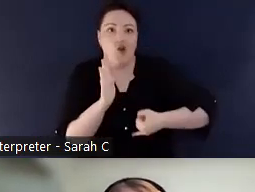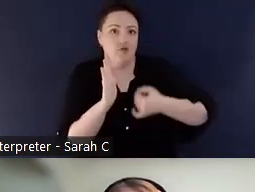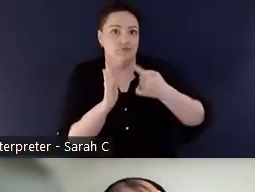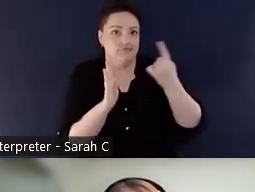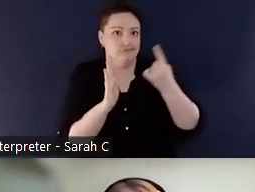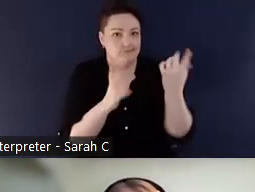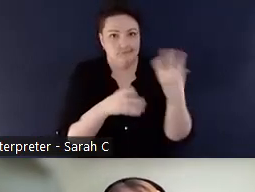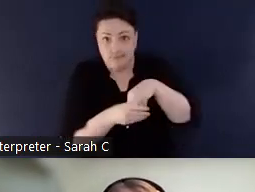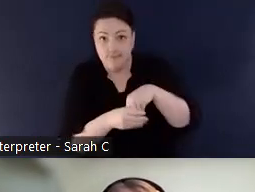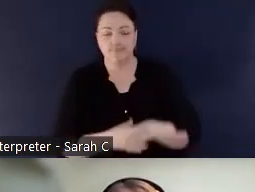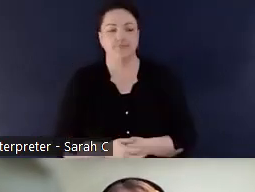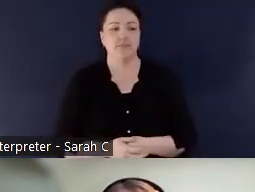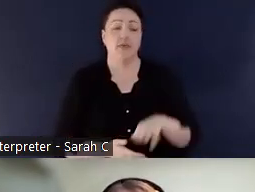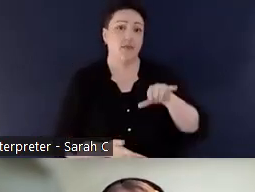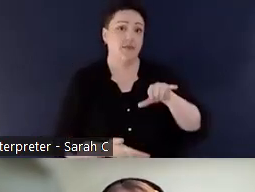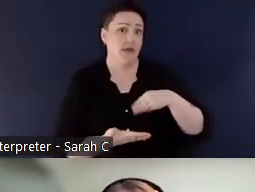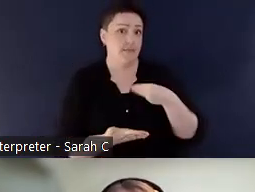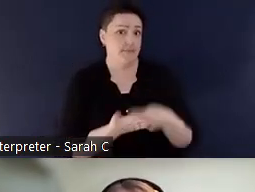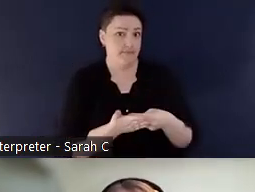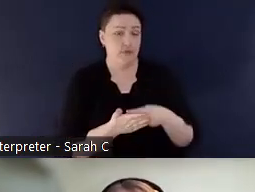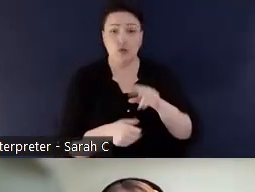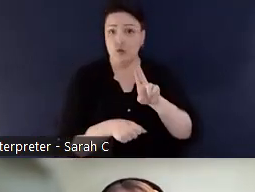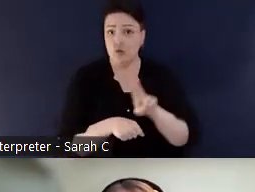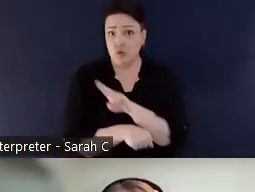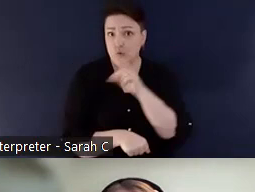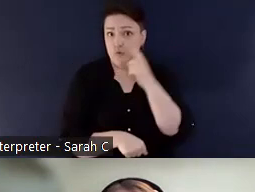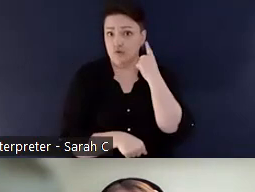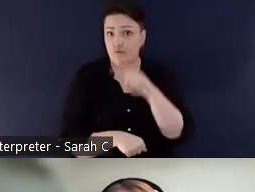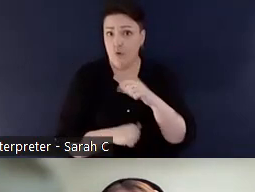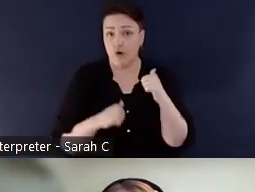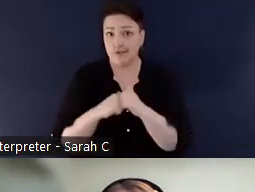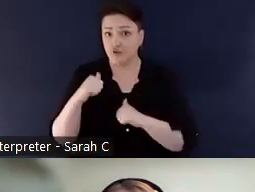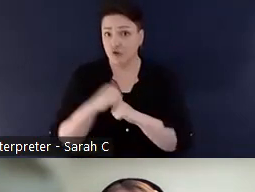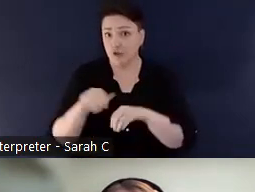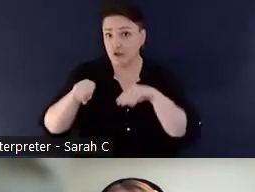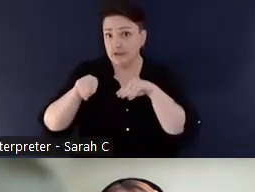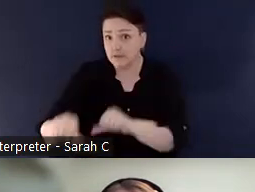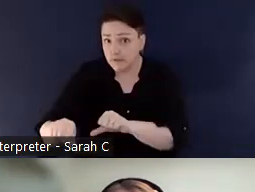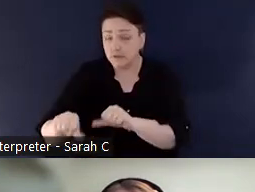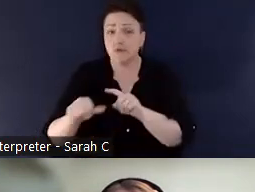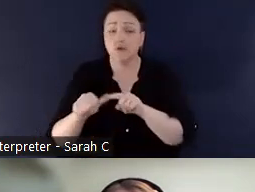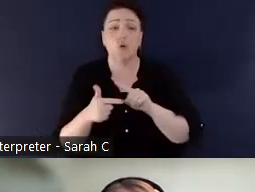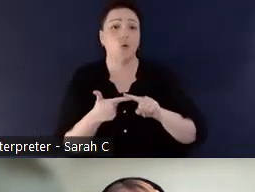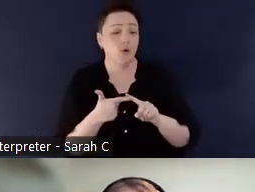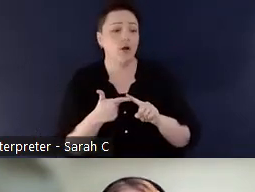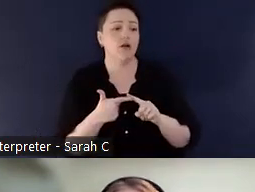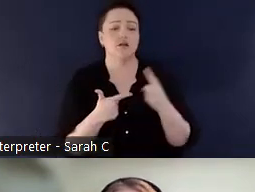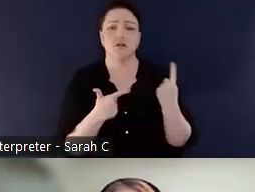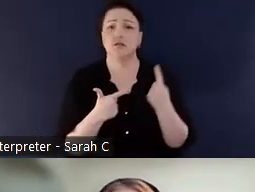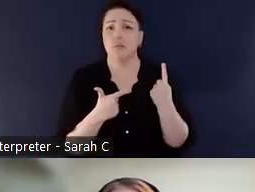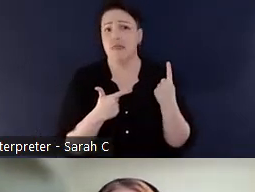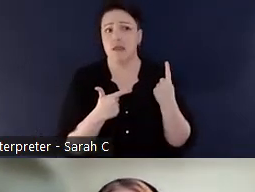be used for construction of the project, or if it is something that it will be used